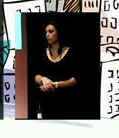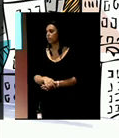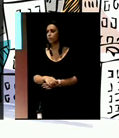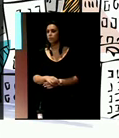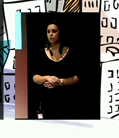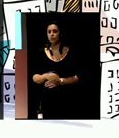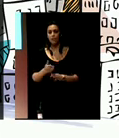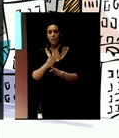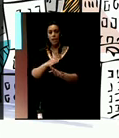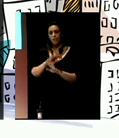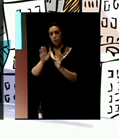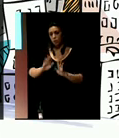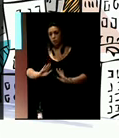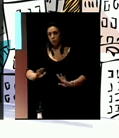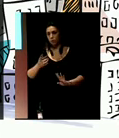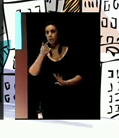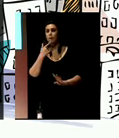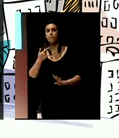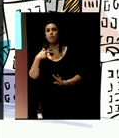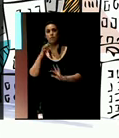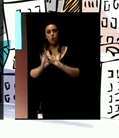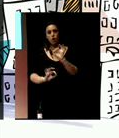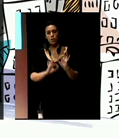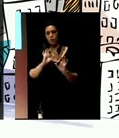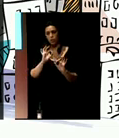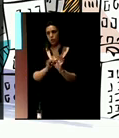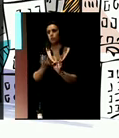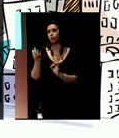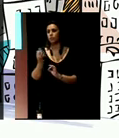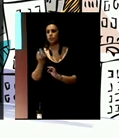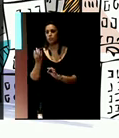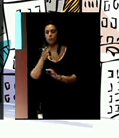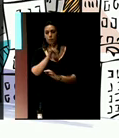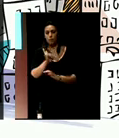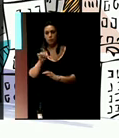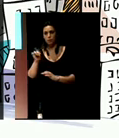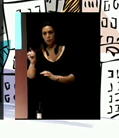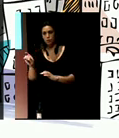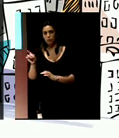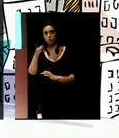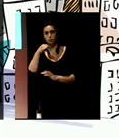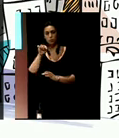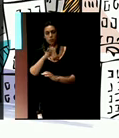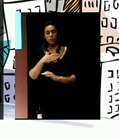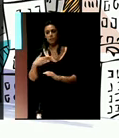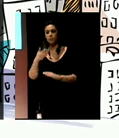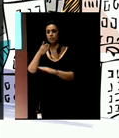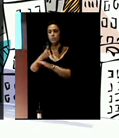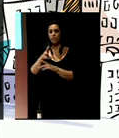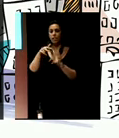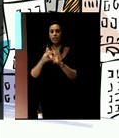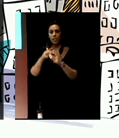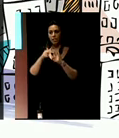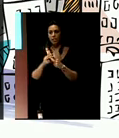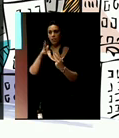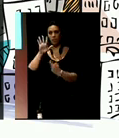you have great achievements. Before we start the last speech, I have been told that the people you want to